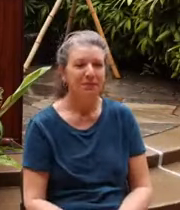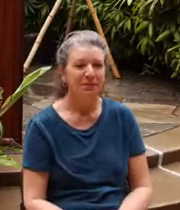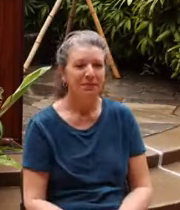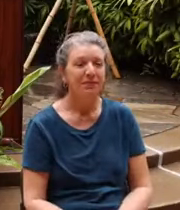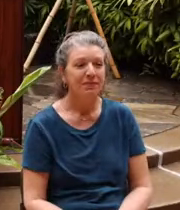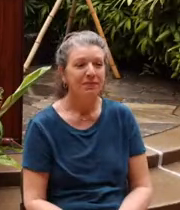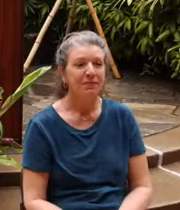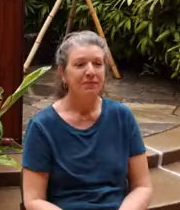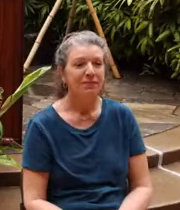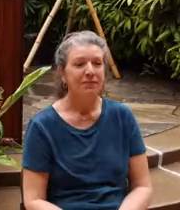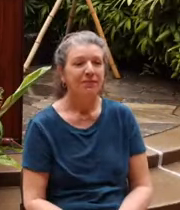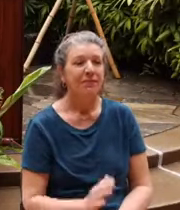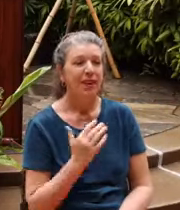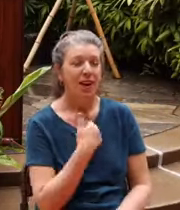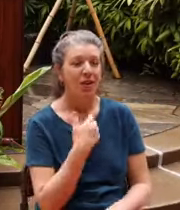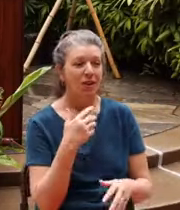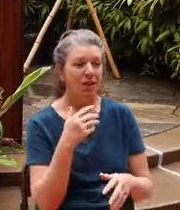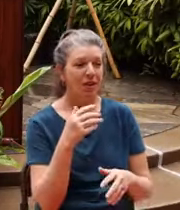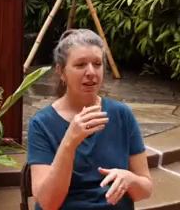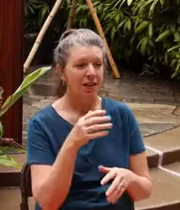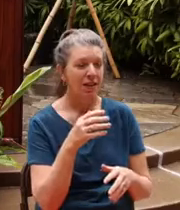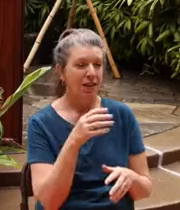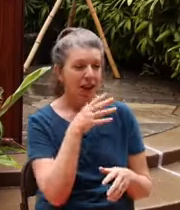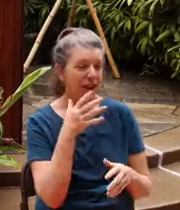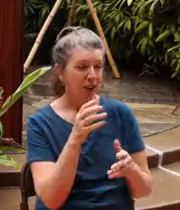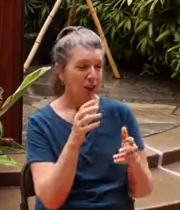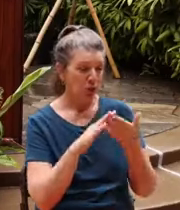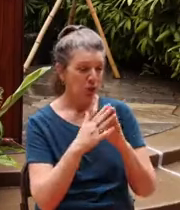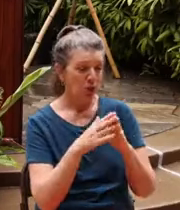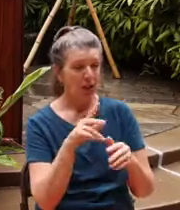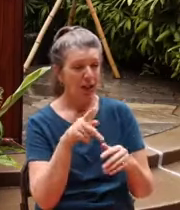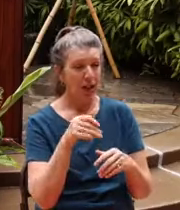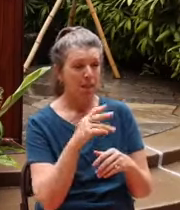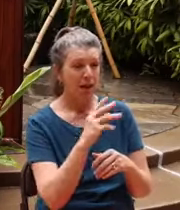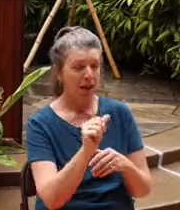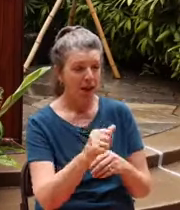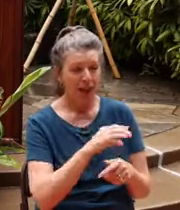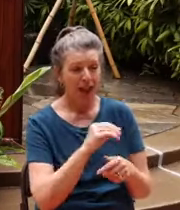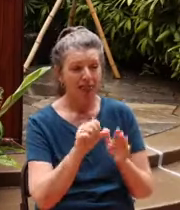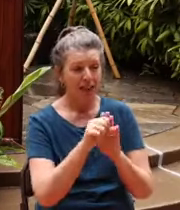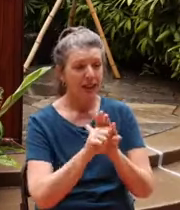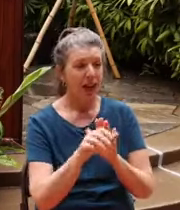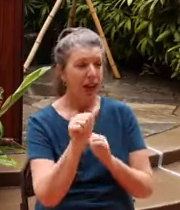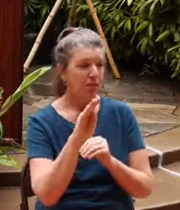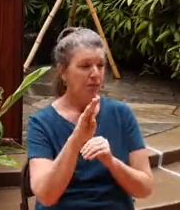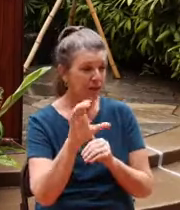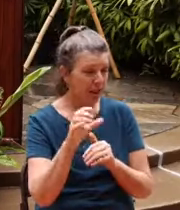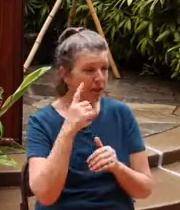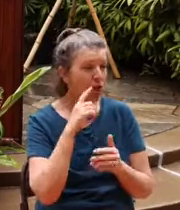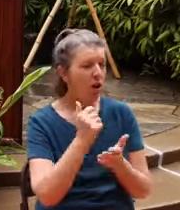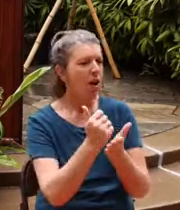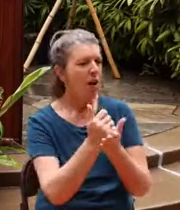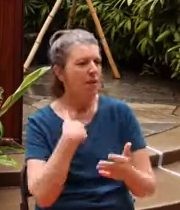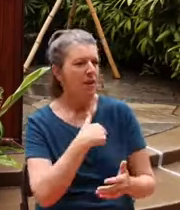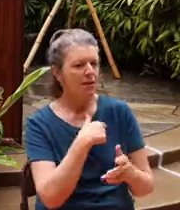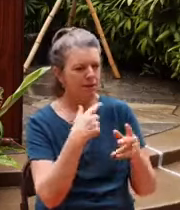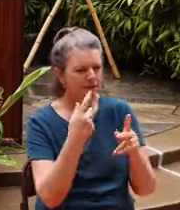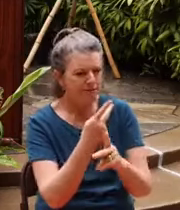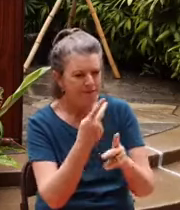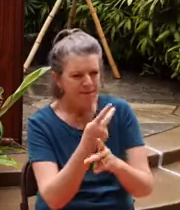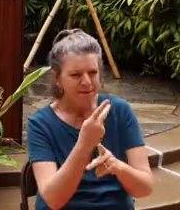Our avid community in Kekapa and the state ABC for helping us to navigate